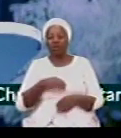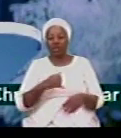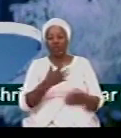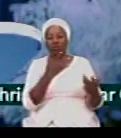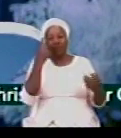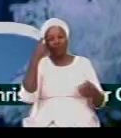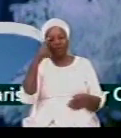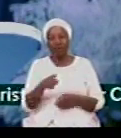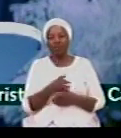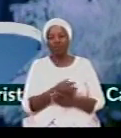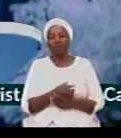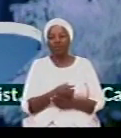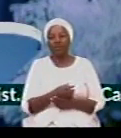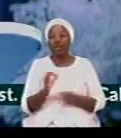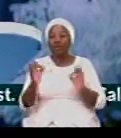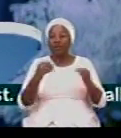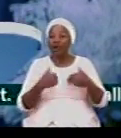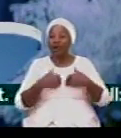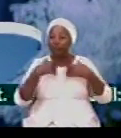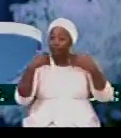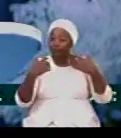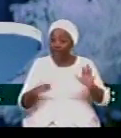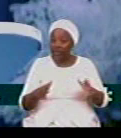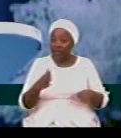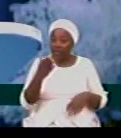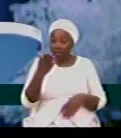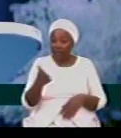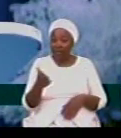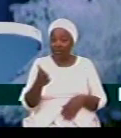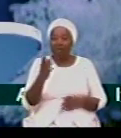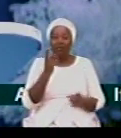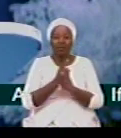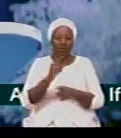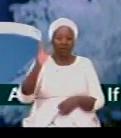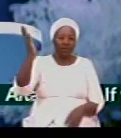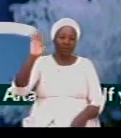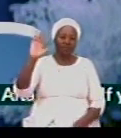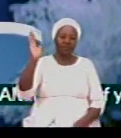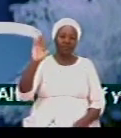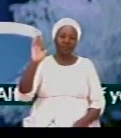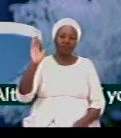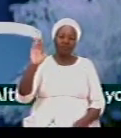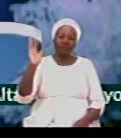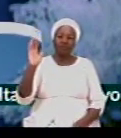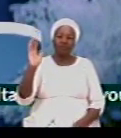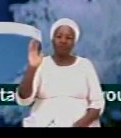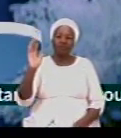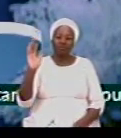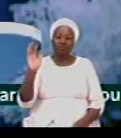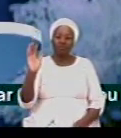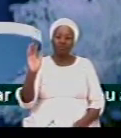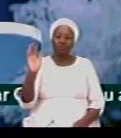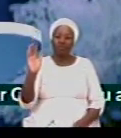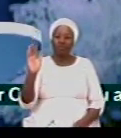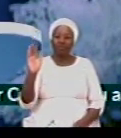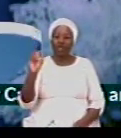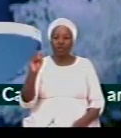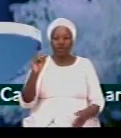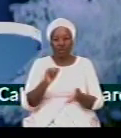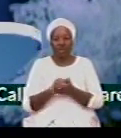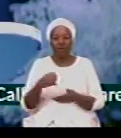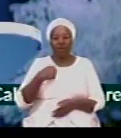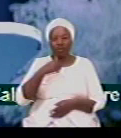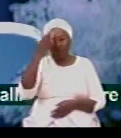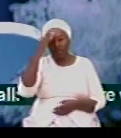say, wave your flag to us so that we know you are finished.